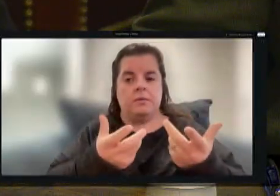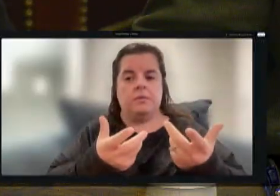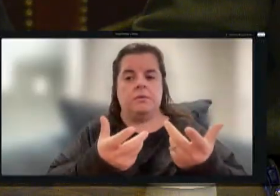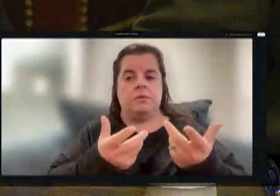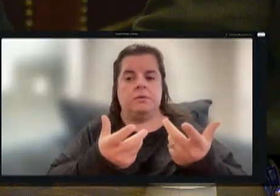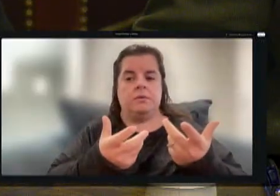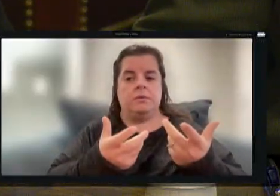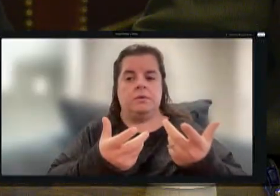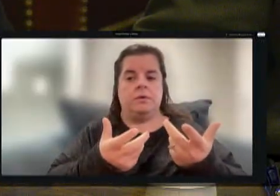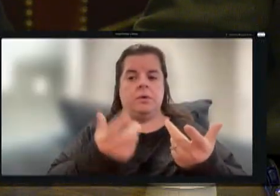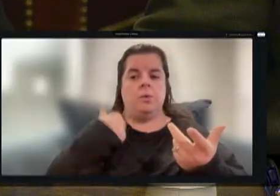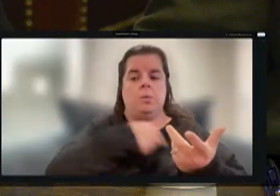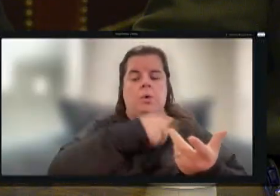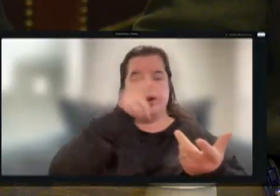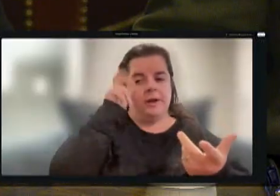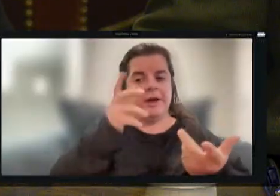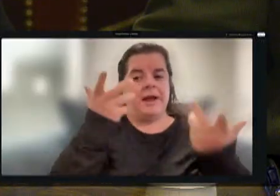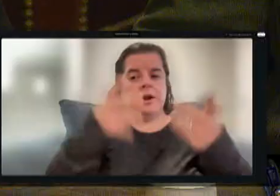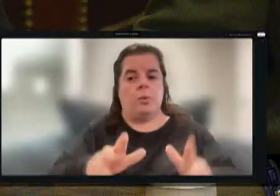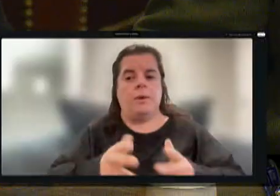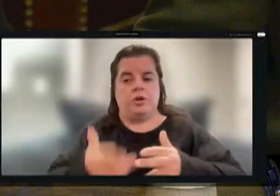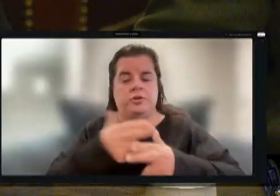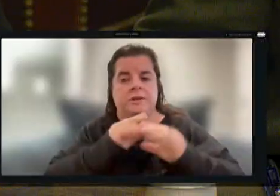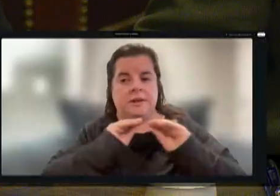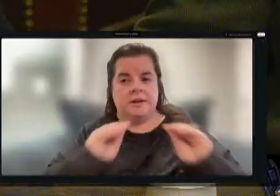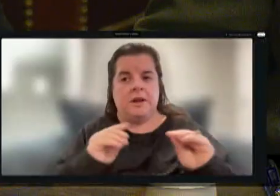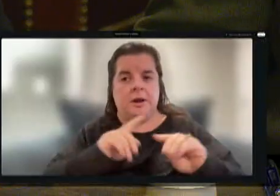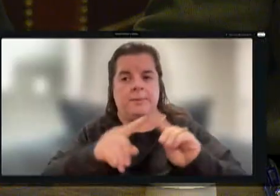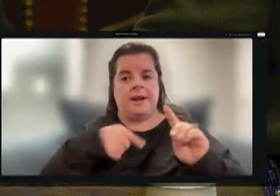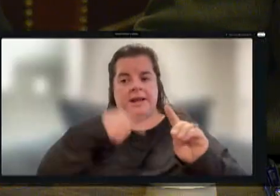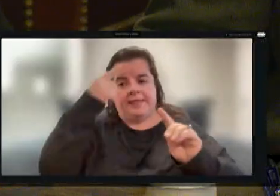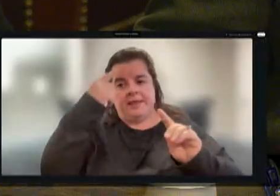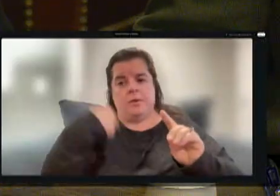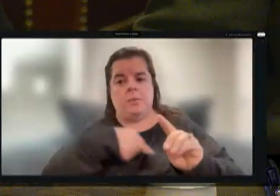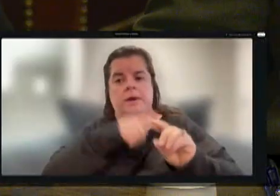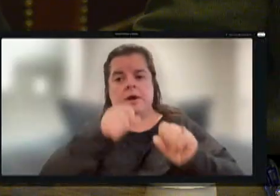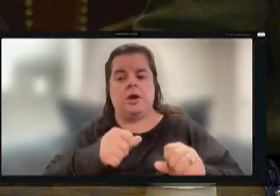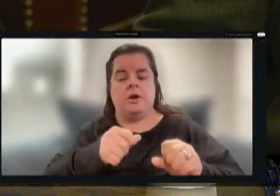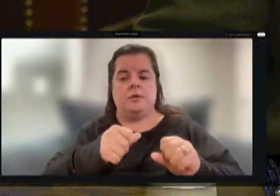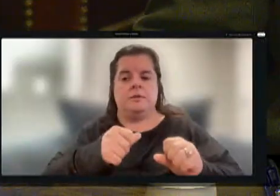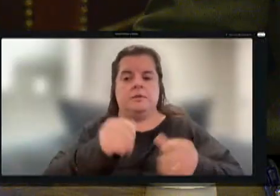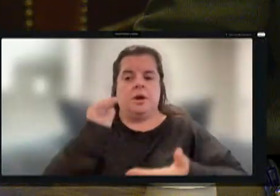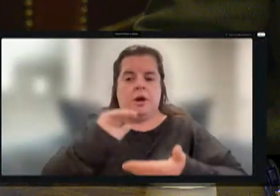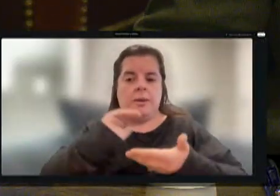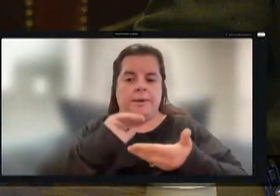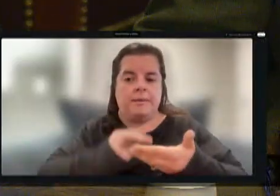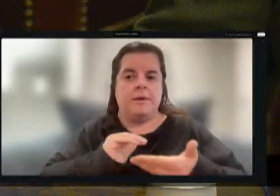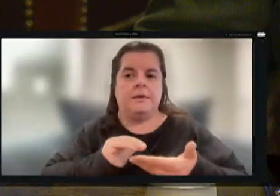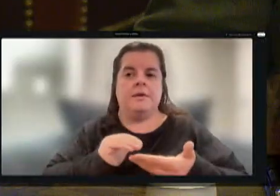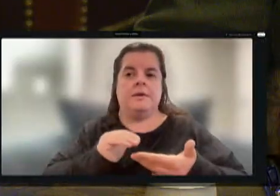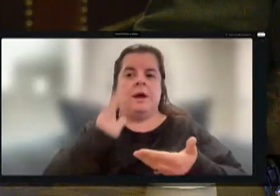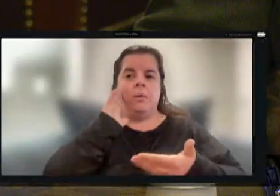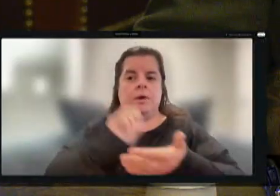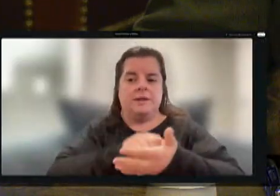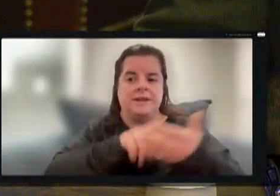at all, but I actually think that there's some places that we could cut back, and heck, I'd take out some whole departments if I could.